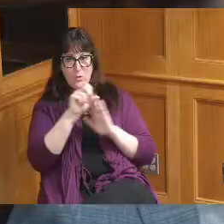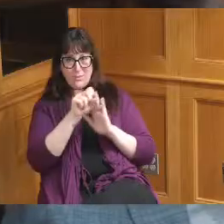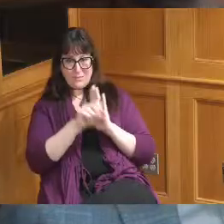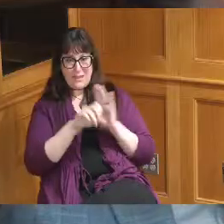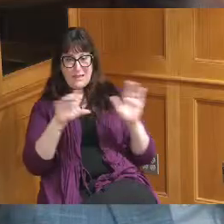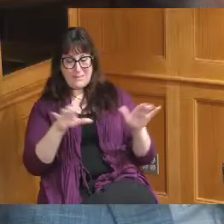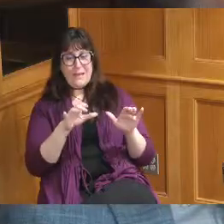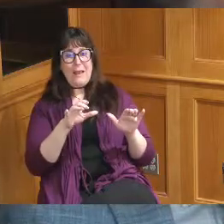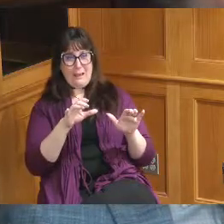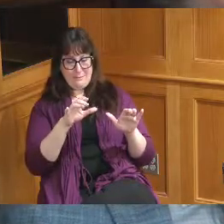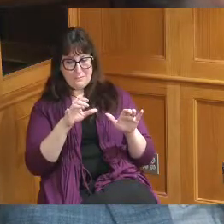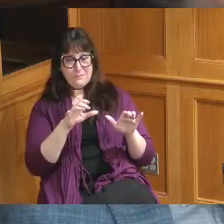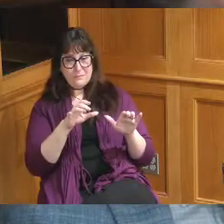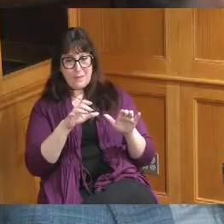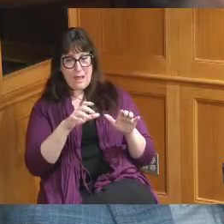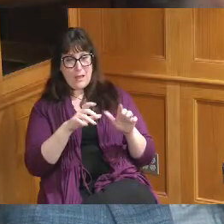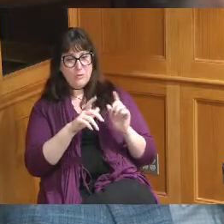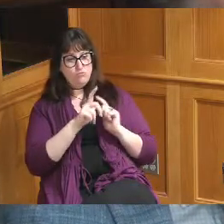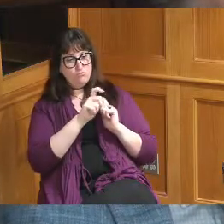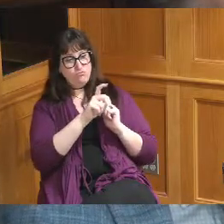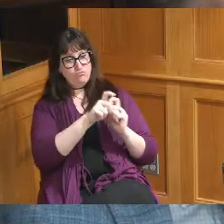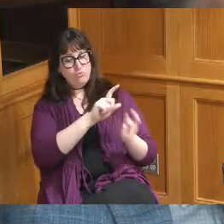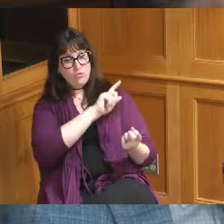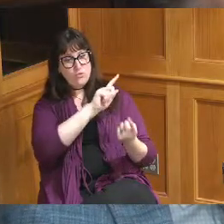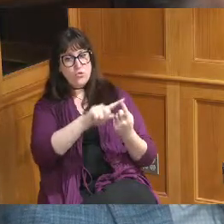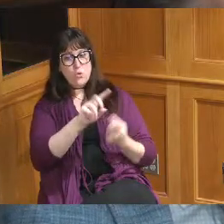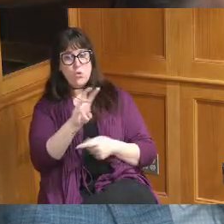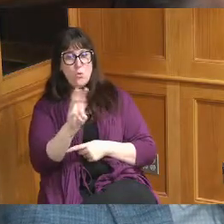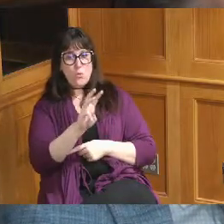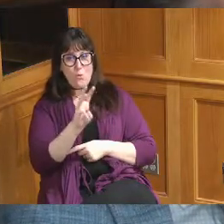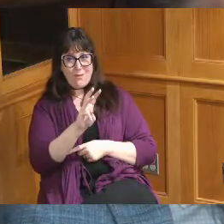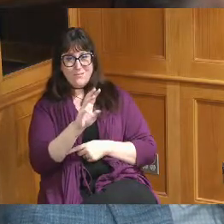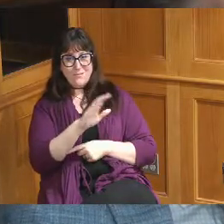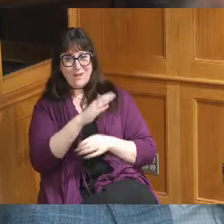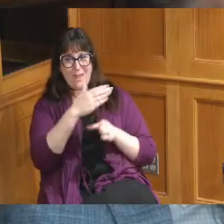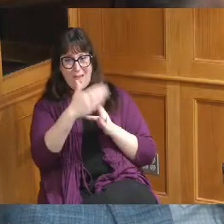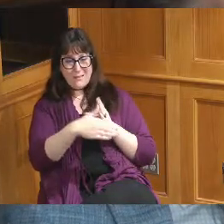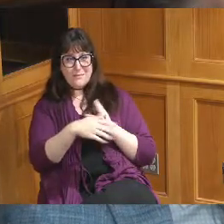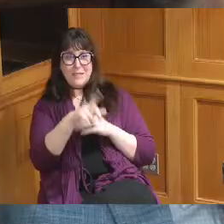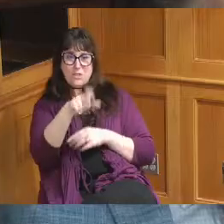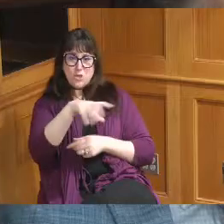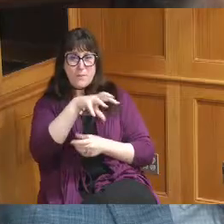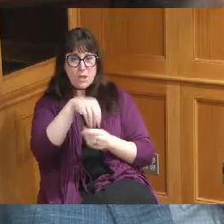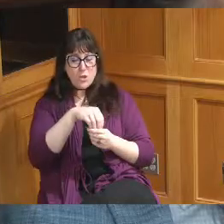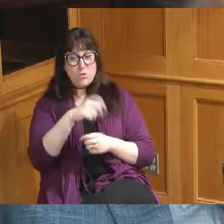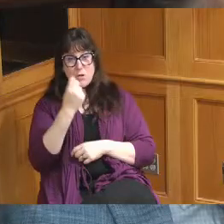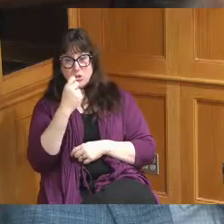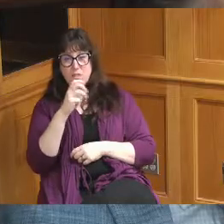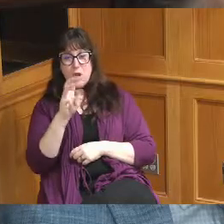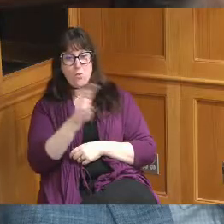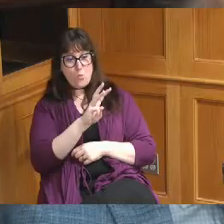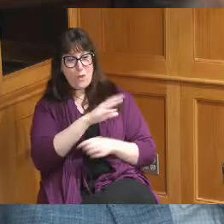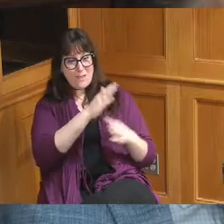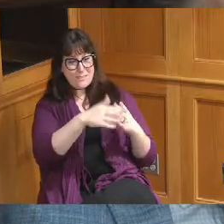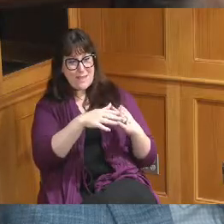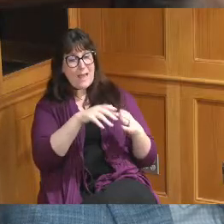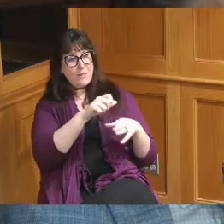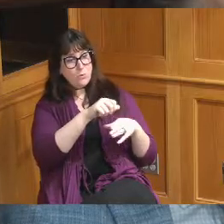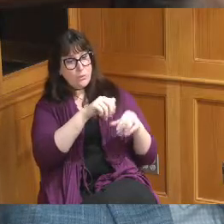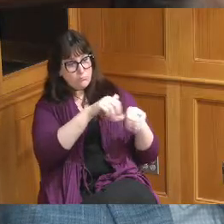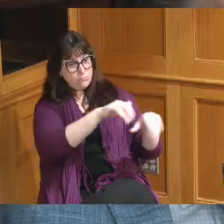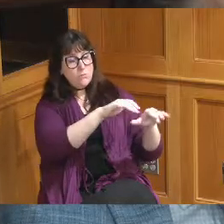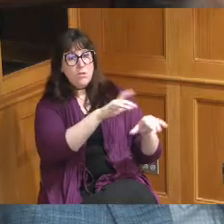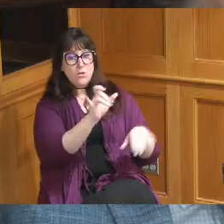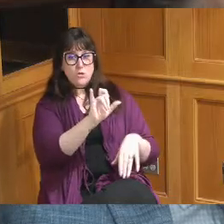them out of here and ran them to the West End. That should be included. And then the West End, they got ran out the West End.